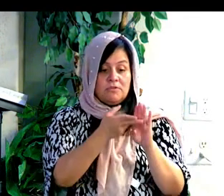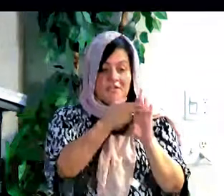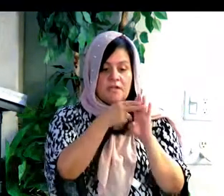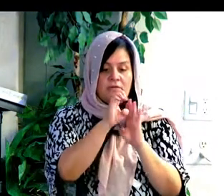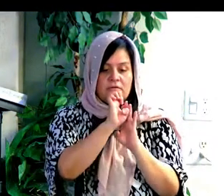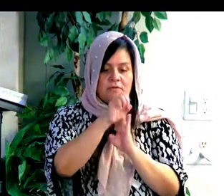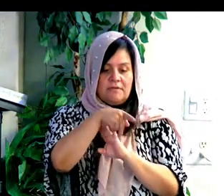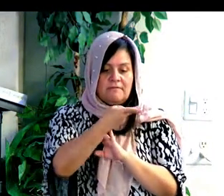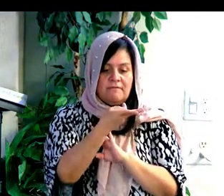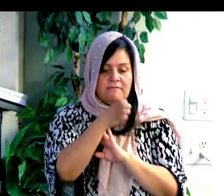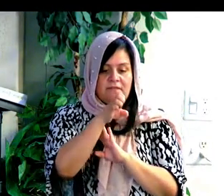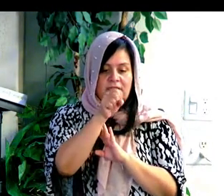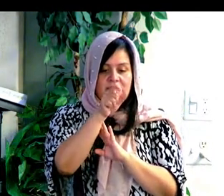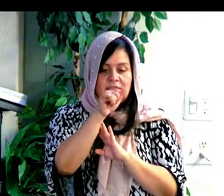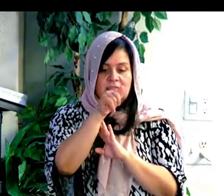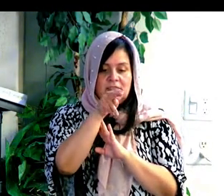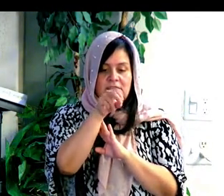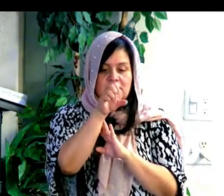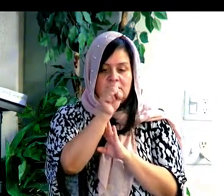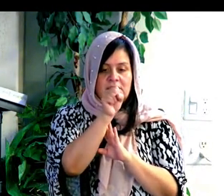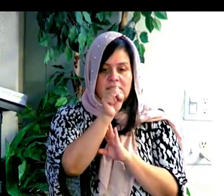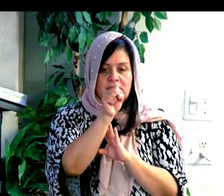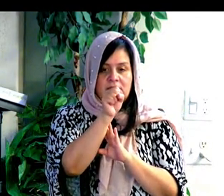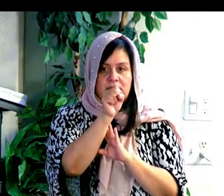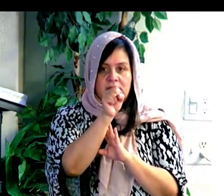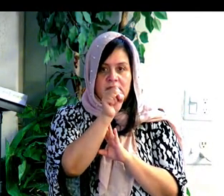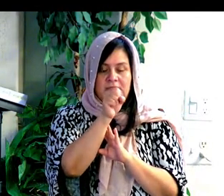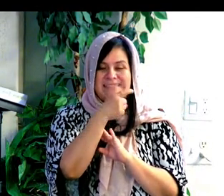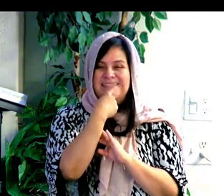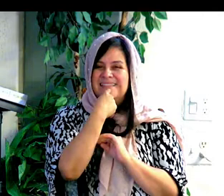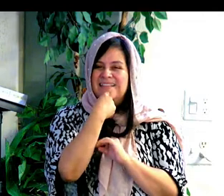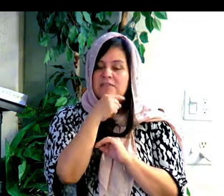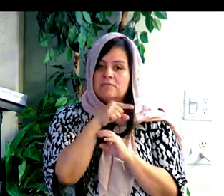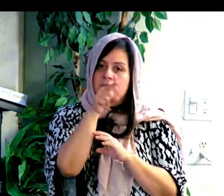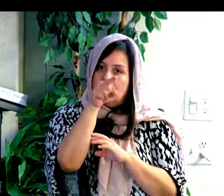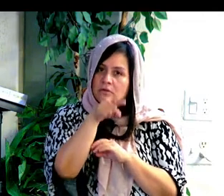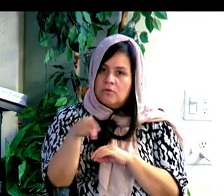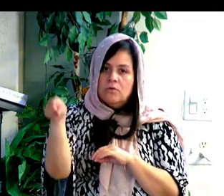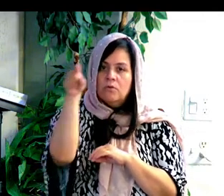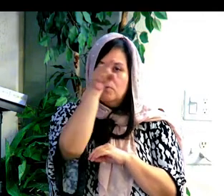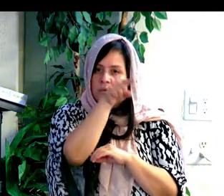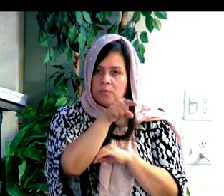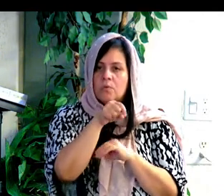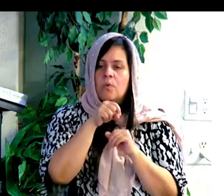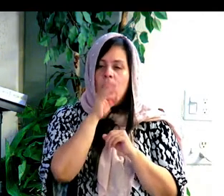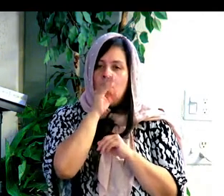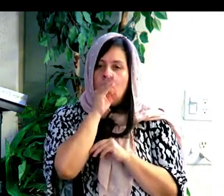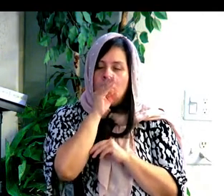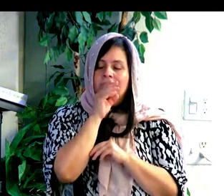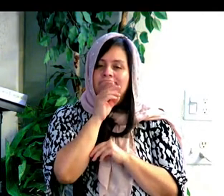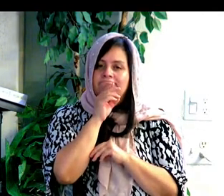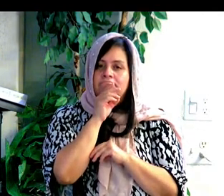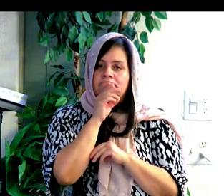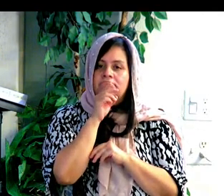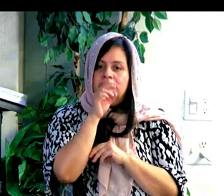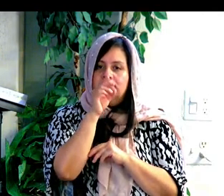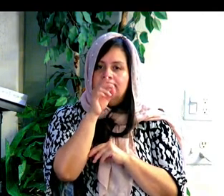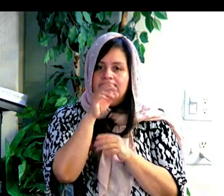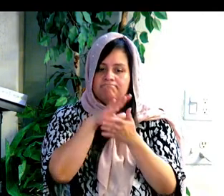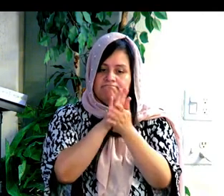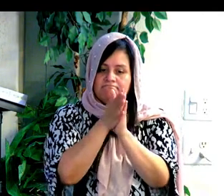de Ephesians. It says that you were sealed, right? Fuimos sellados.